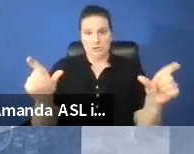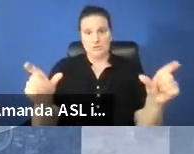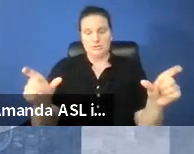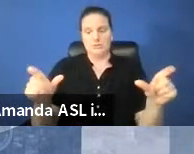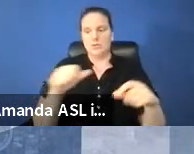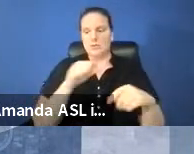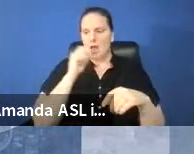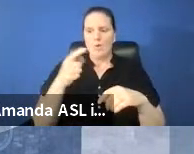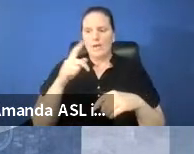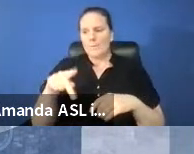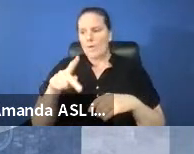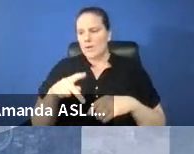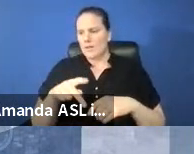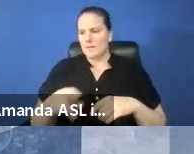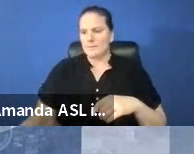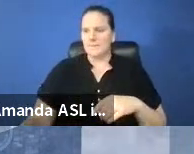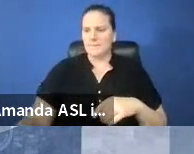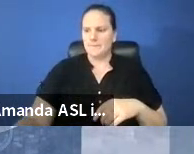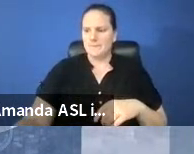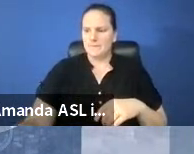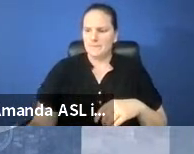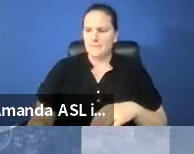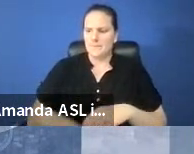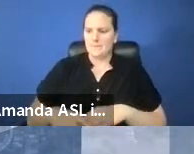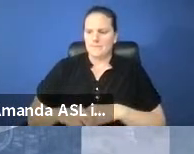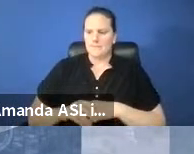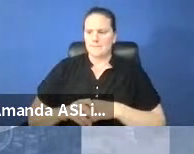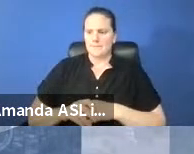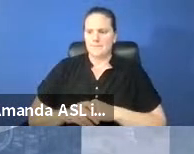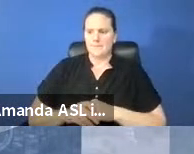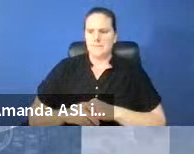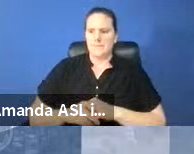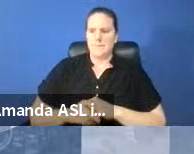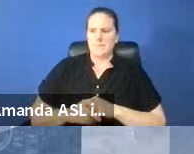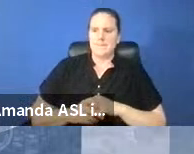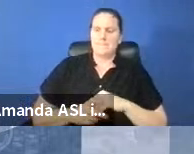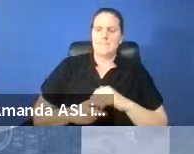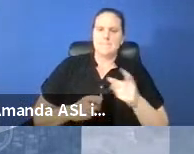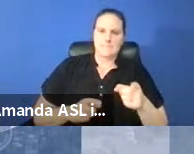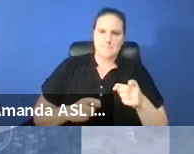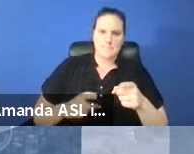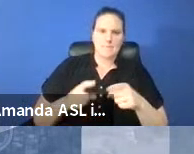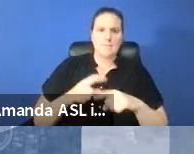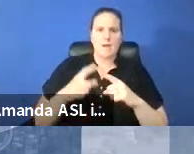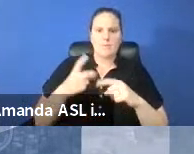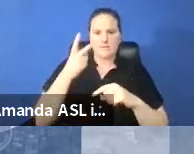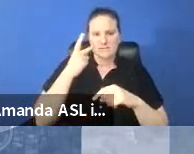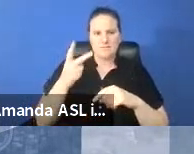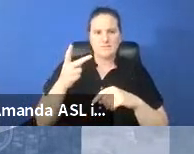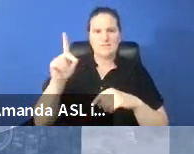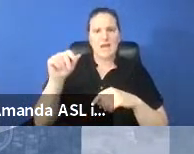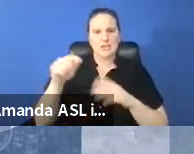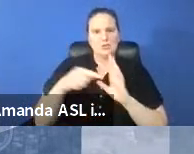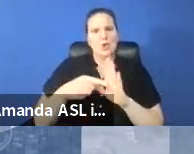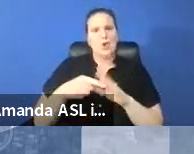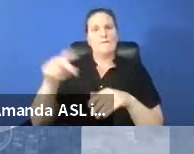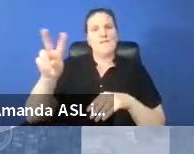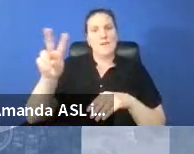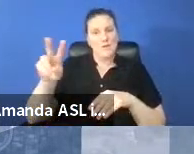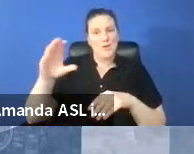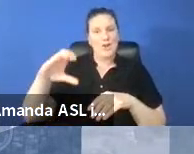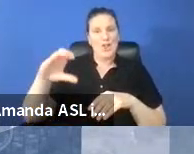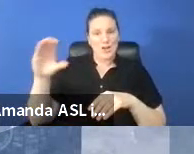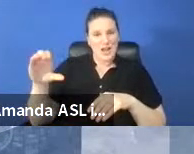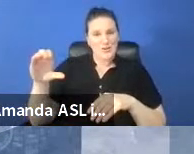just Portland metro area, switch it. I want to see the data show the Vancouver, Clark County area, and then